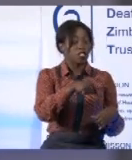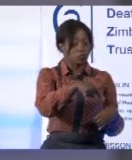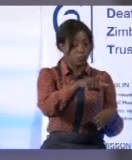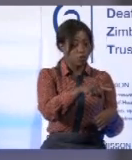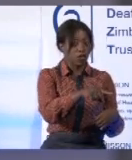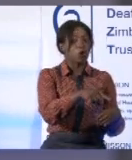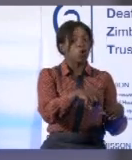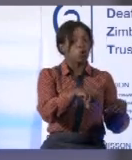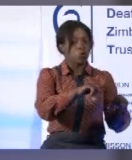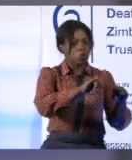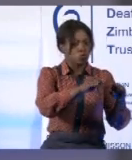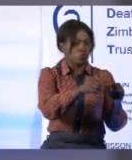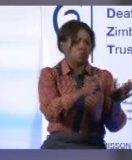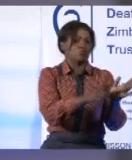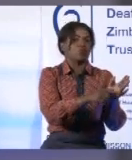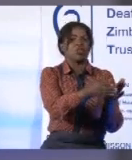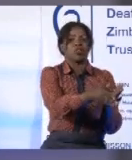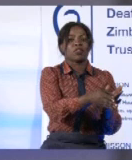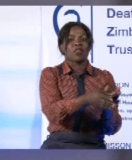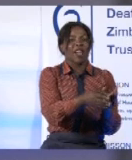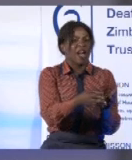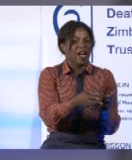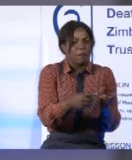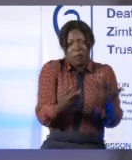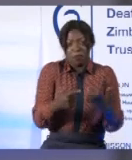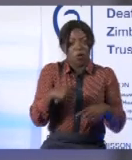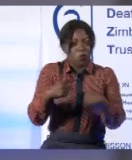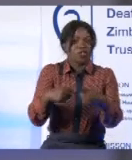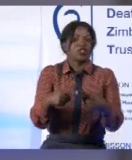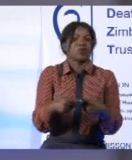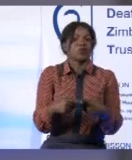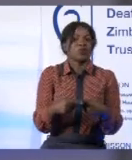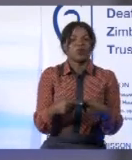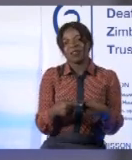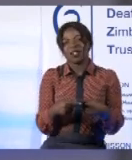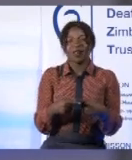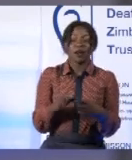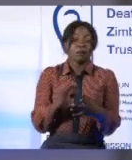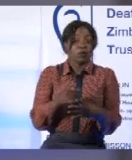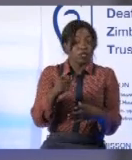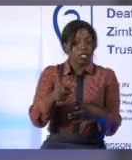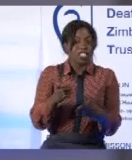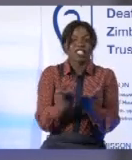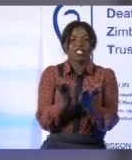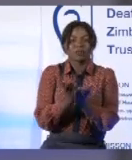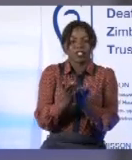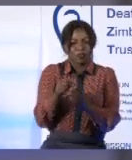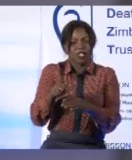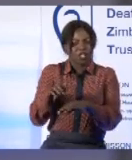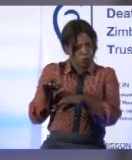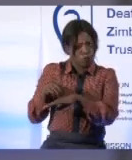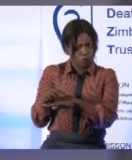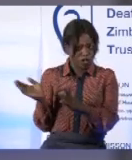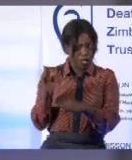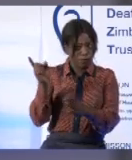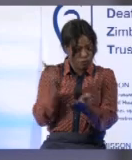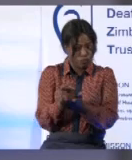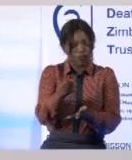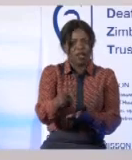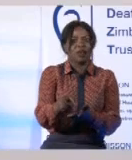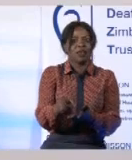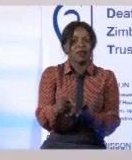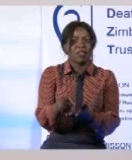continue? Yeah, because like what I said before, for me this is a calling. It's a calling? Yeah, this is a calling for